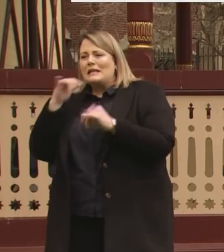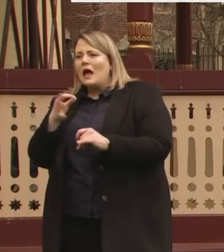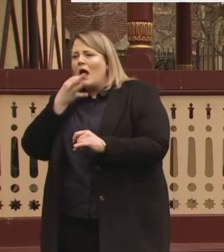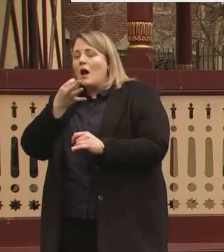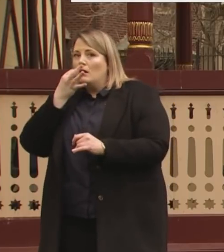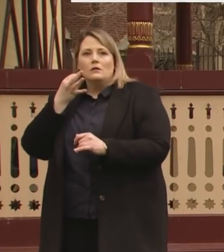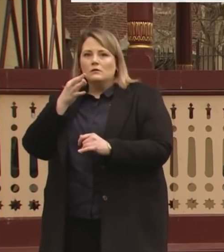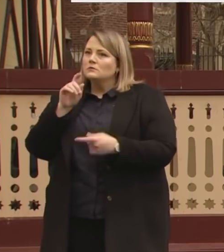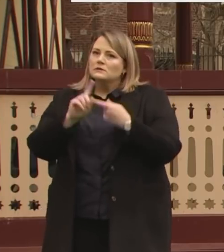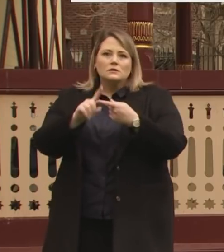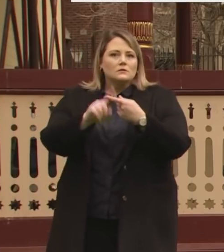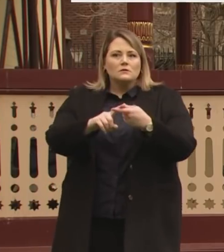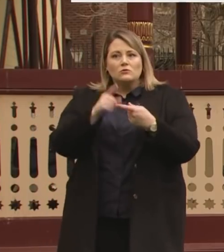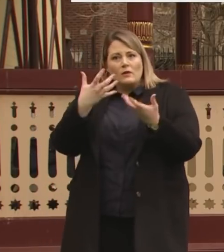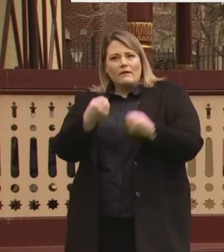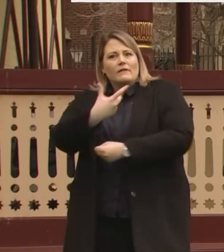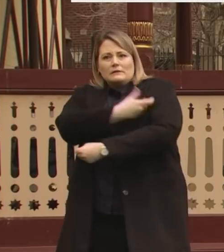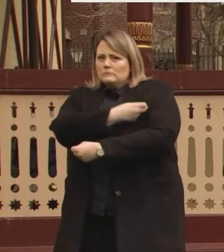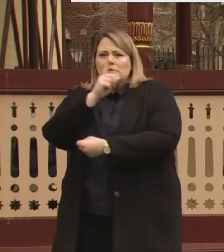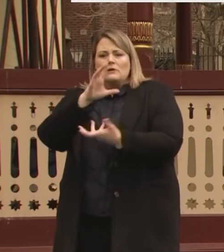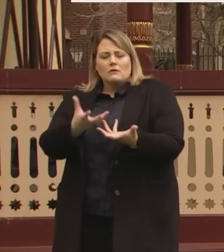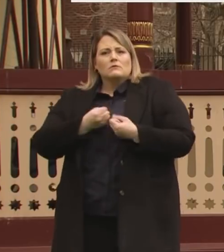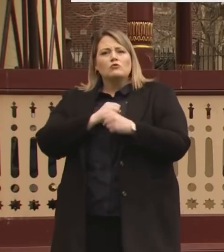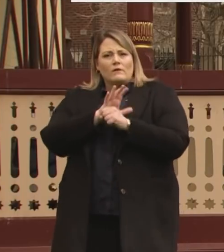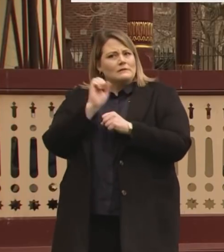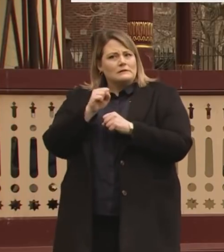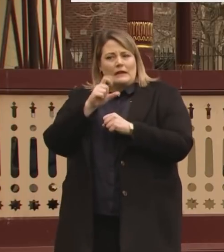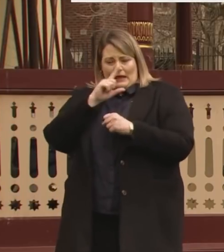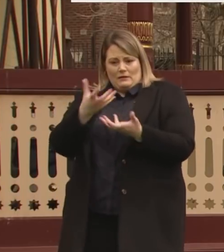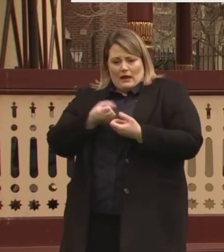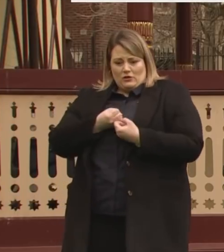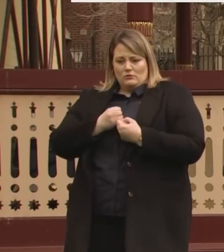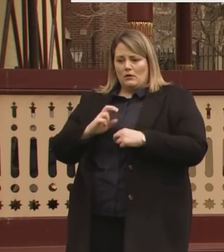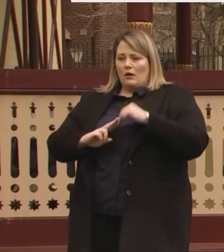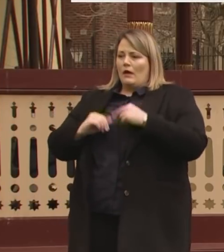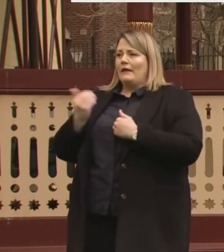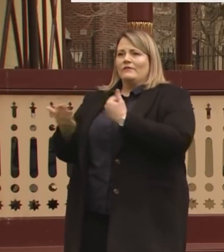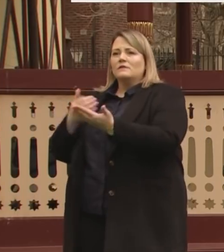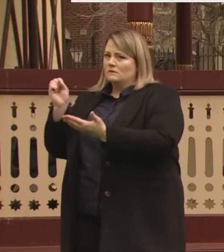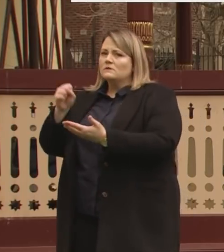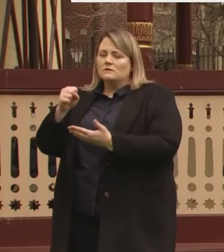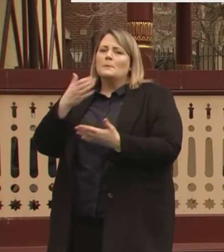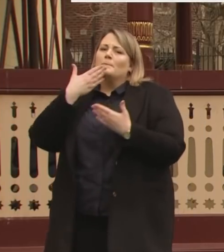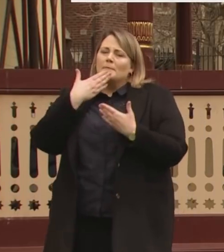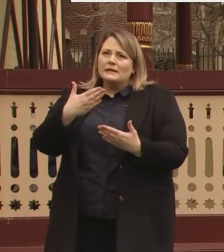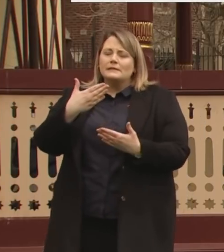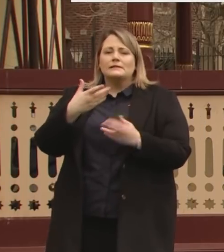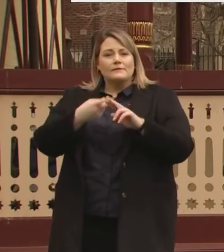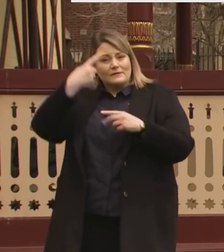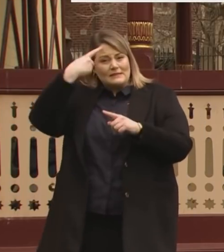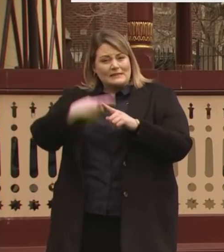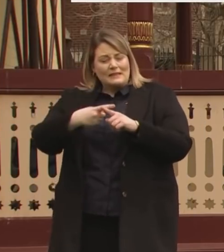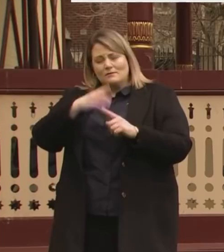to others. So you do need to get tested, even as a fully vaccinated individual. If you need support while you're getting tested, there's